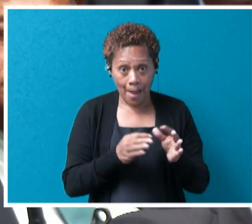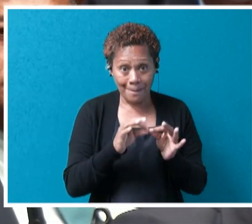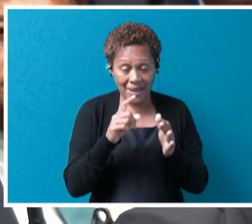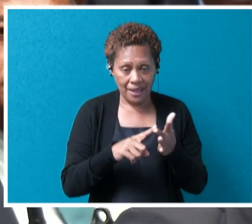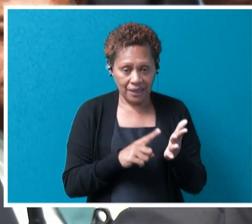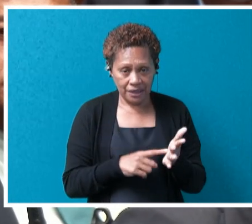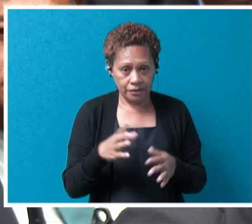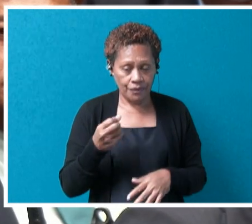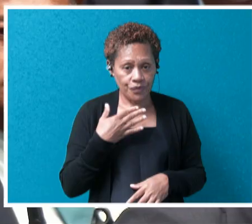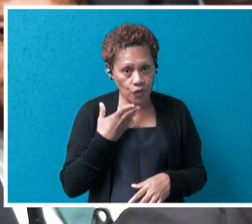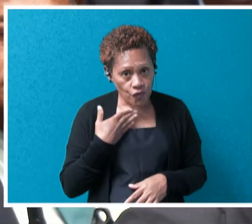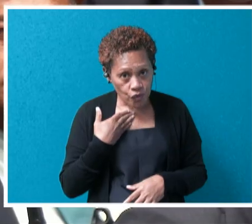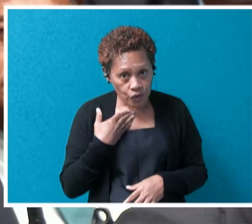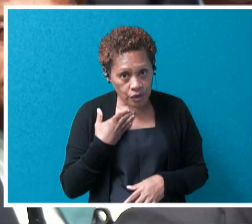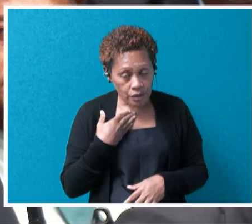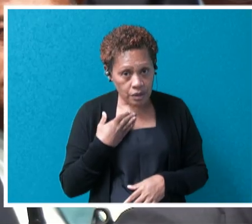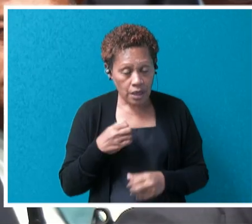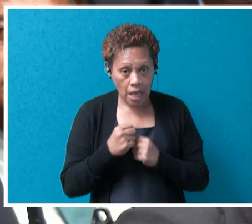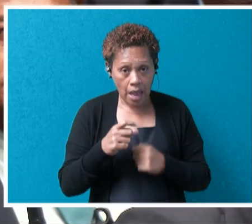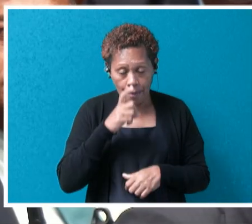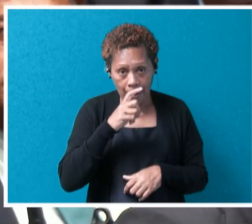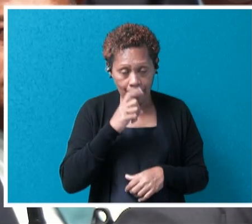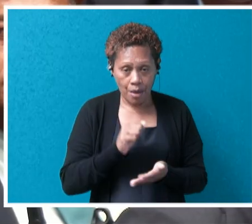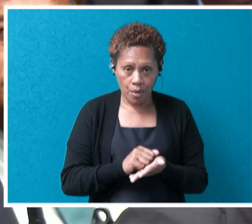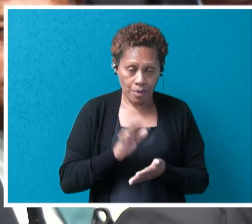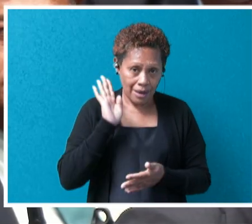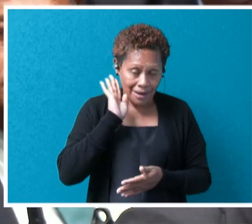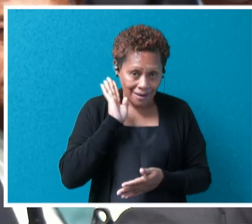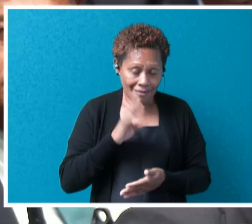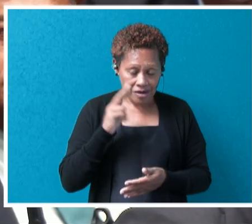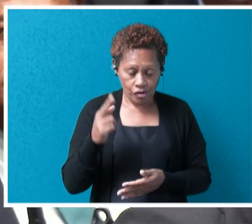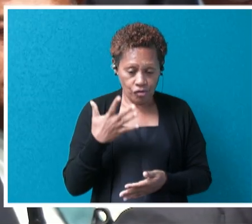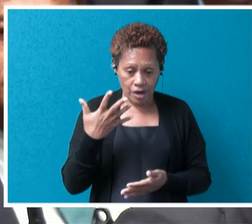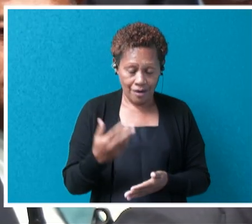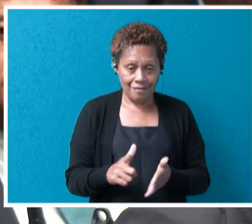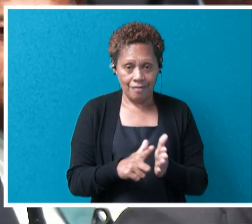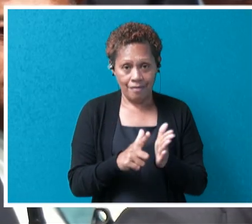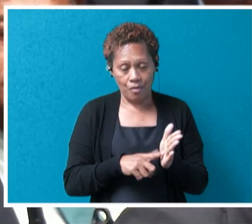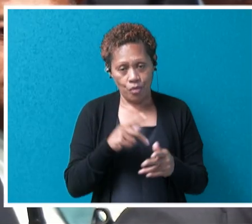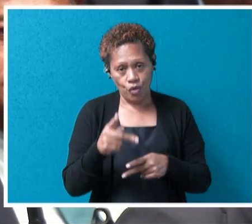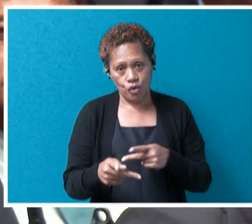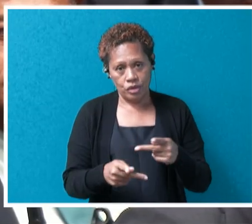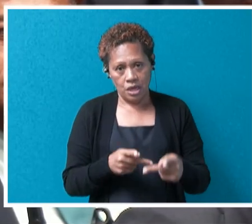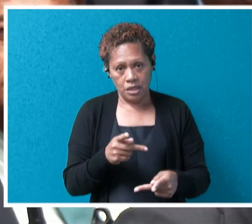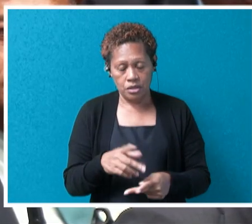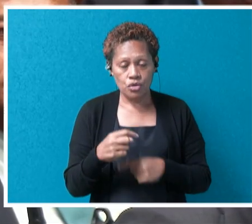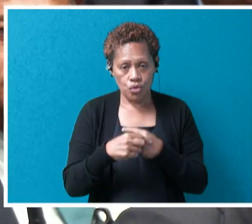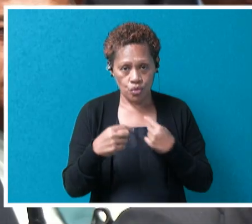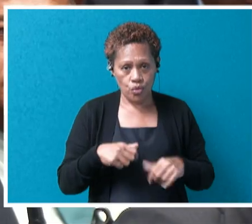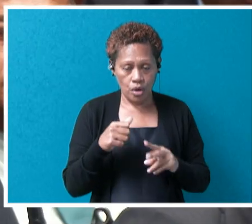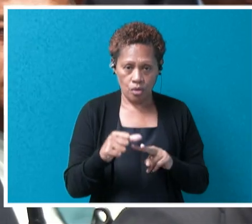voice of our people are properly heard and reflected in the legislative process. We are also